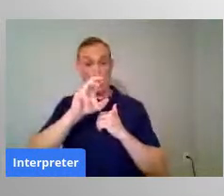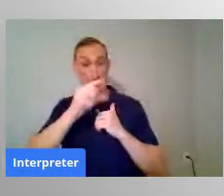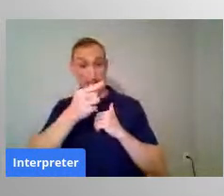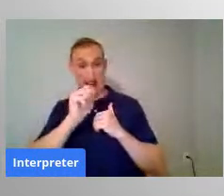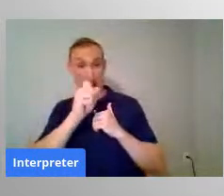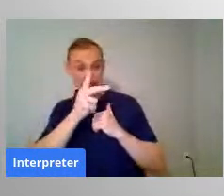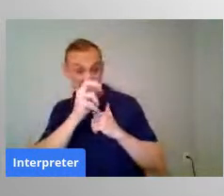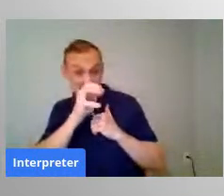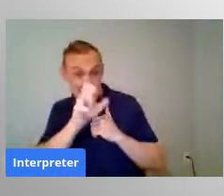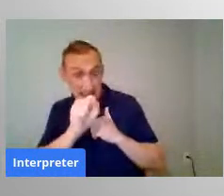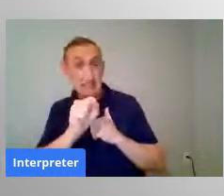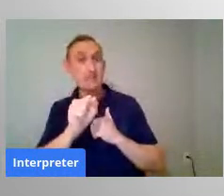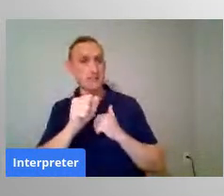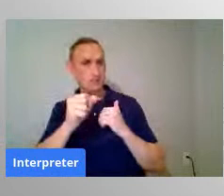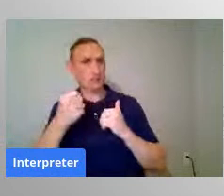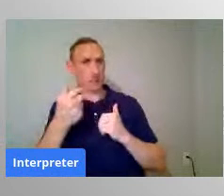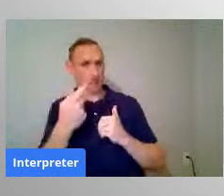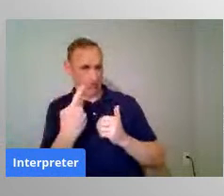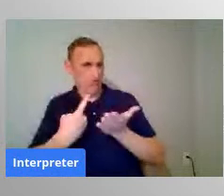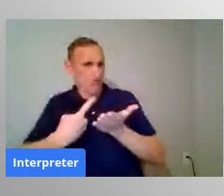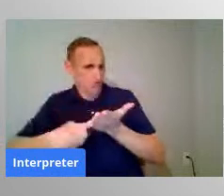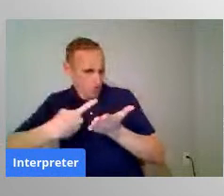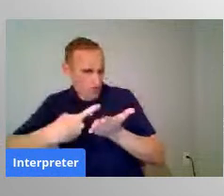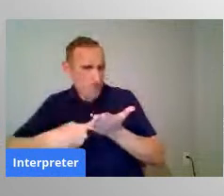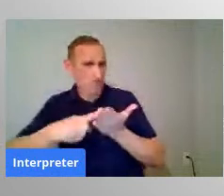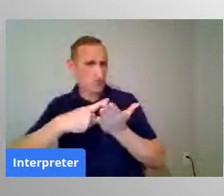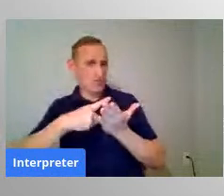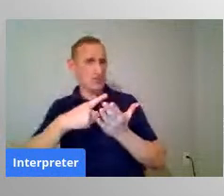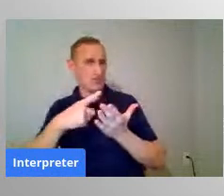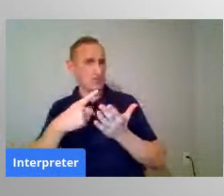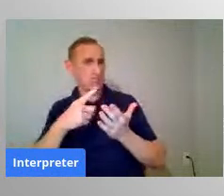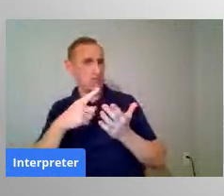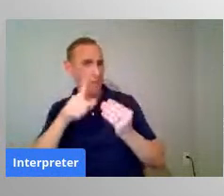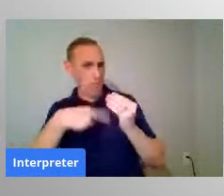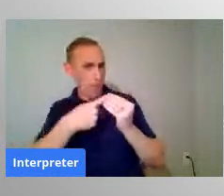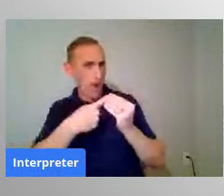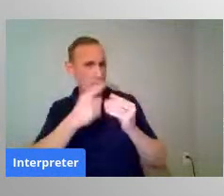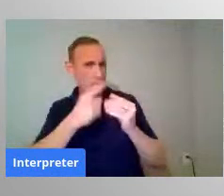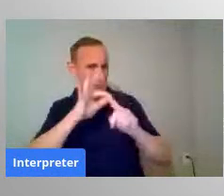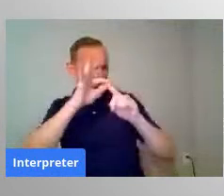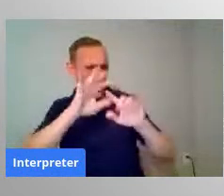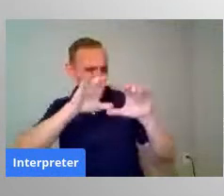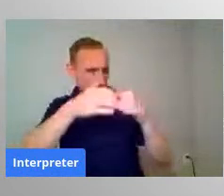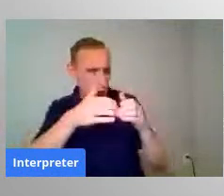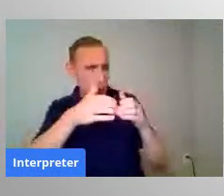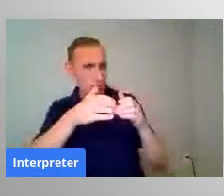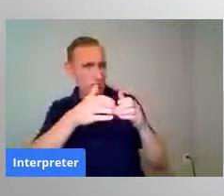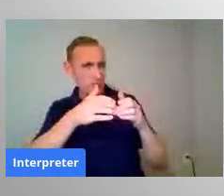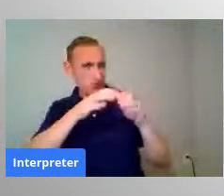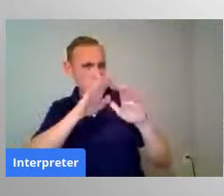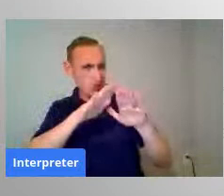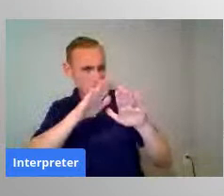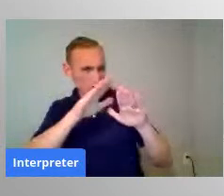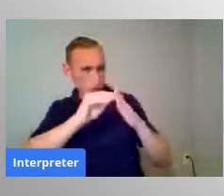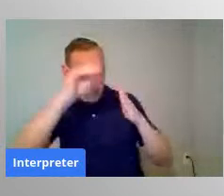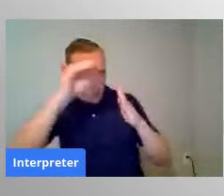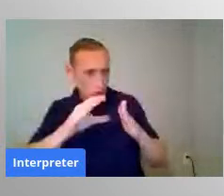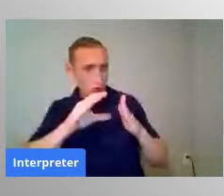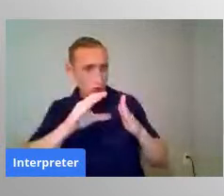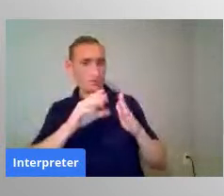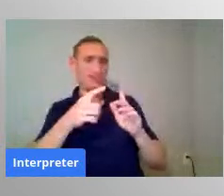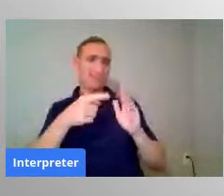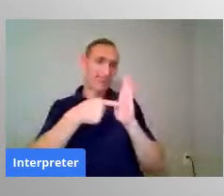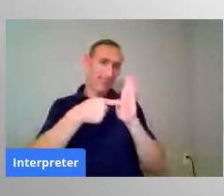returning, looking at some of our specialized populations, of which our students with IEPs are that group.